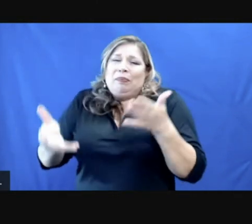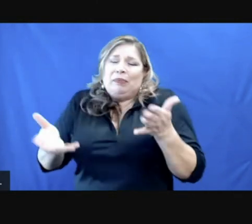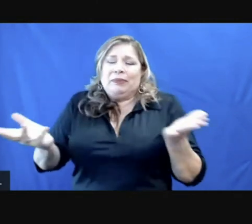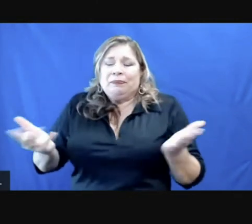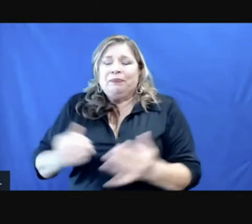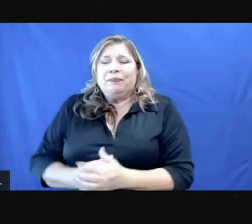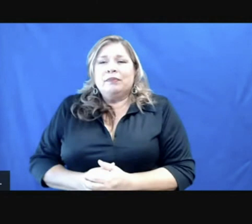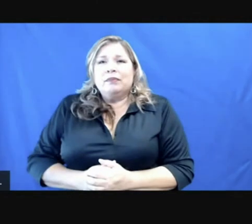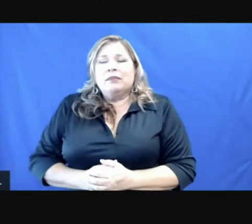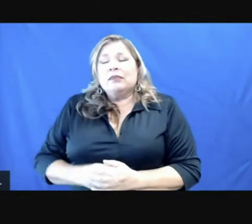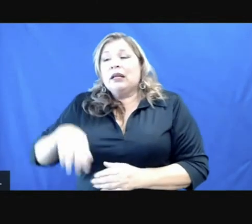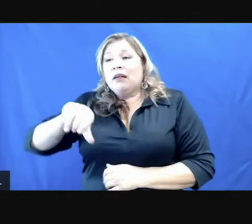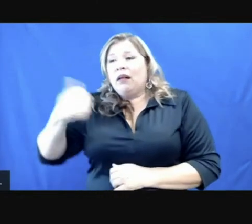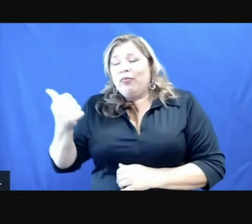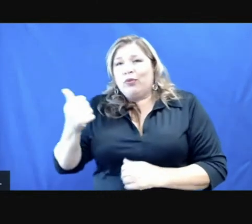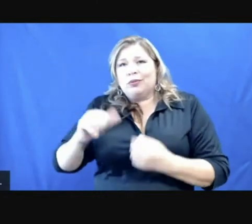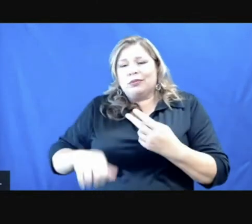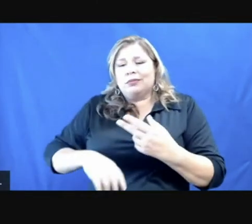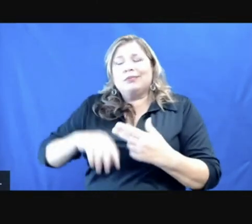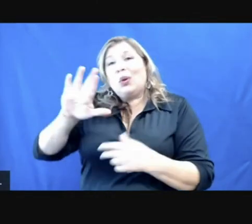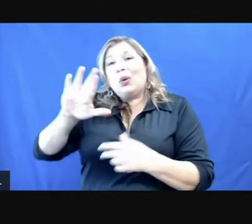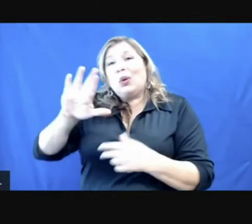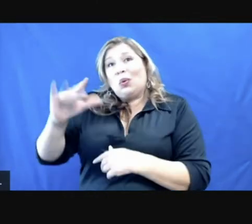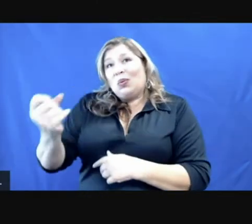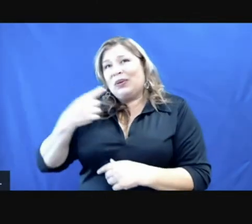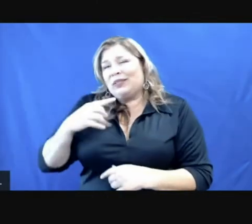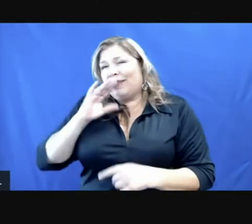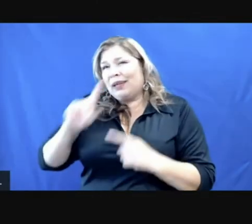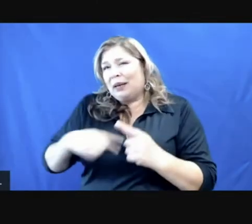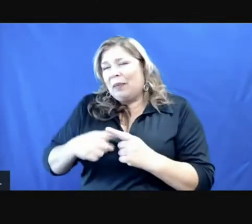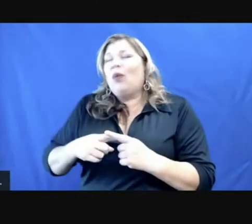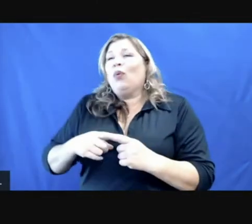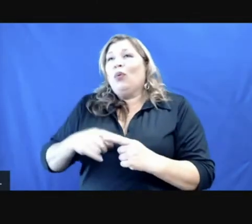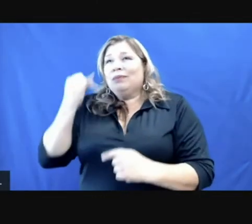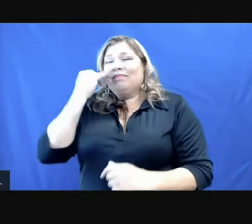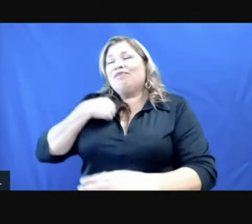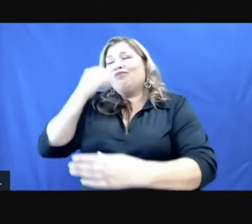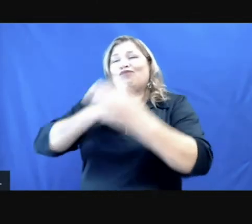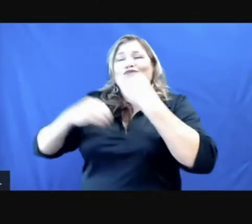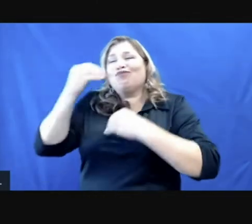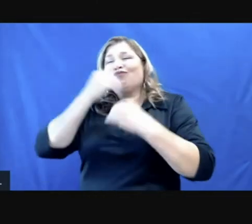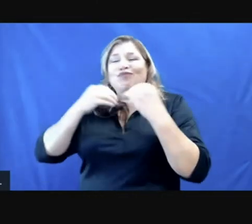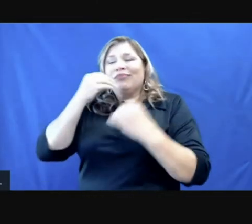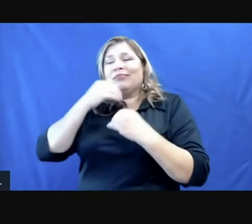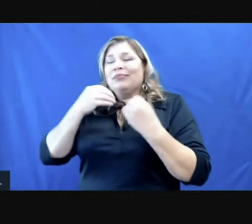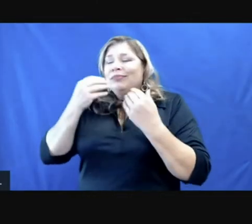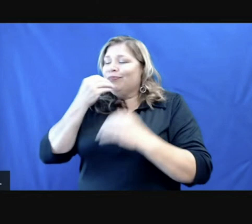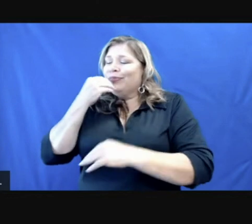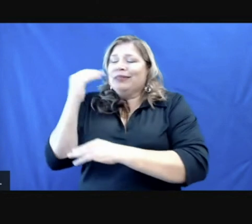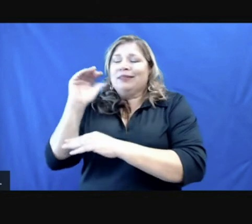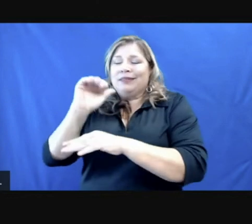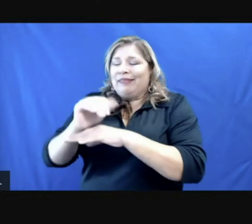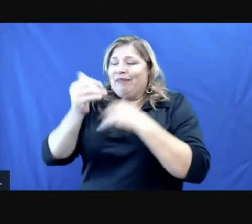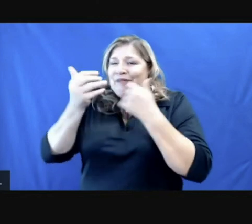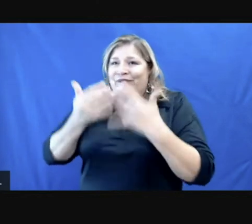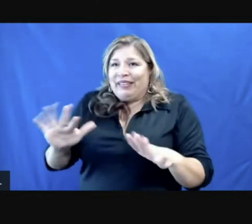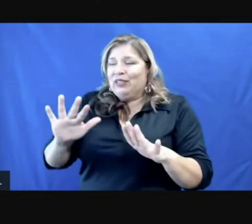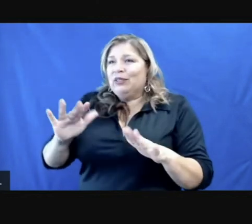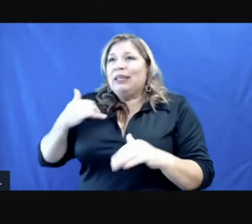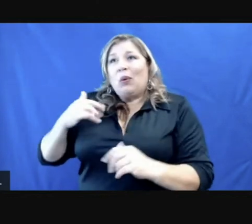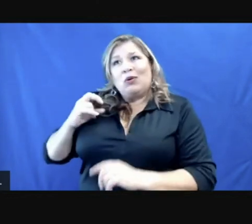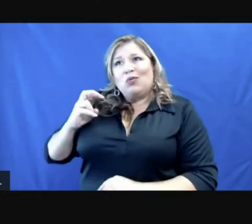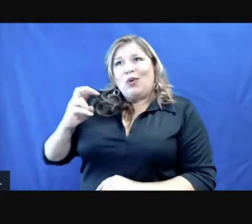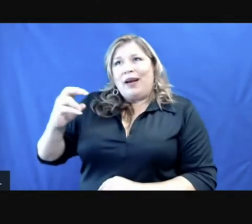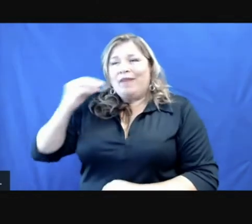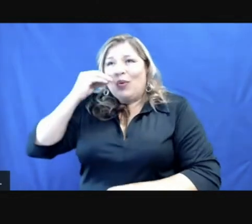question, what about that person who wrapped up dinner at 9:45 and has a 30-minute commute home? Hopefully